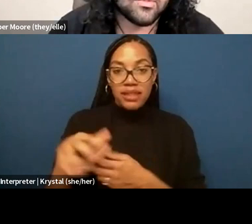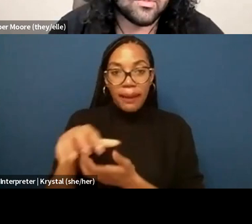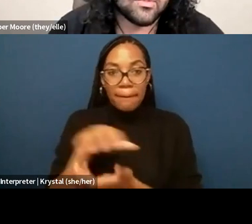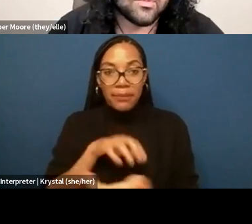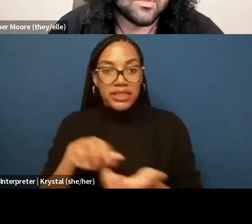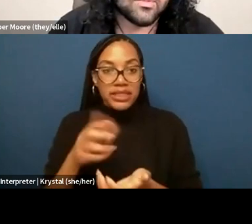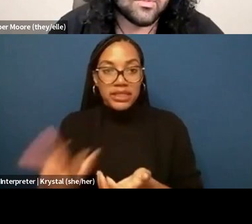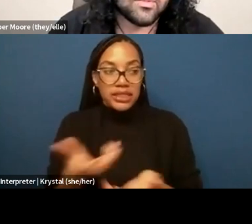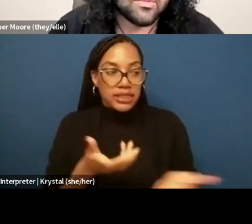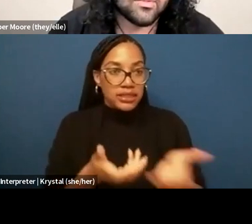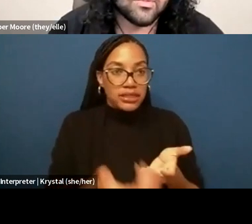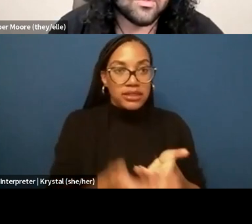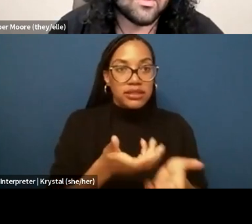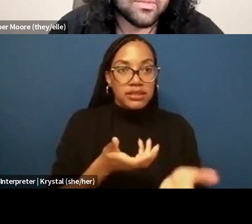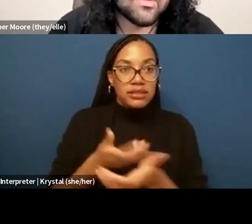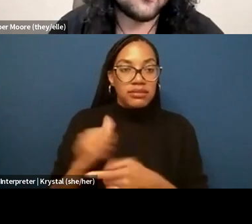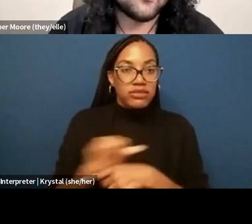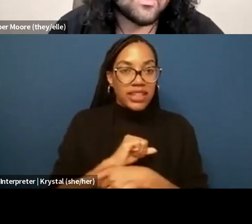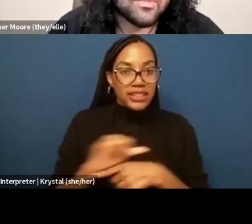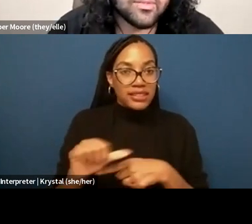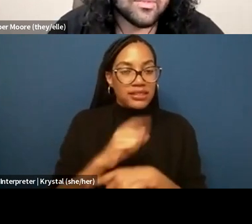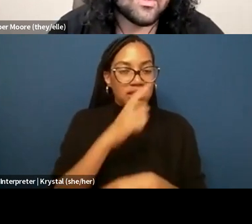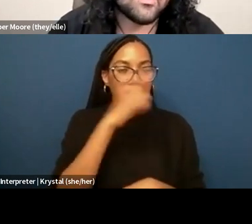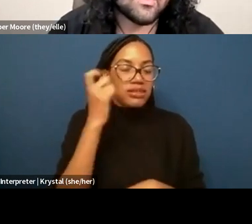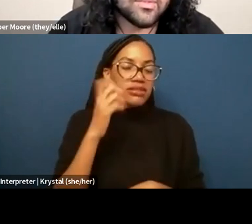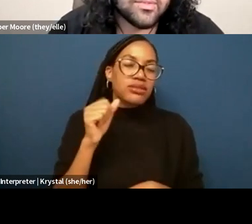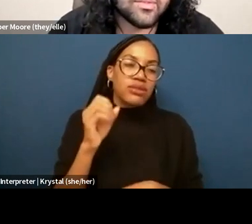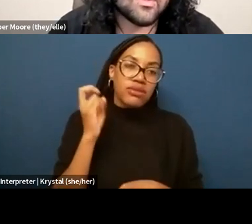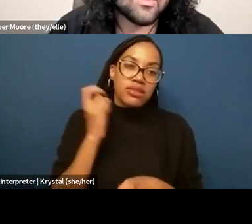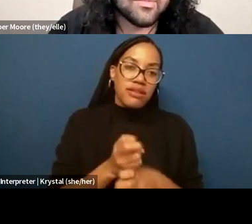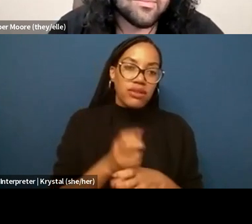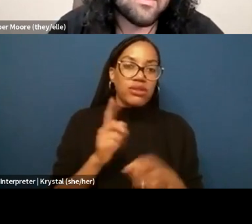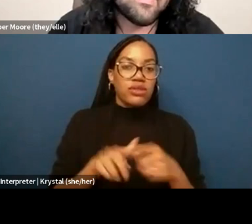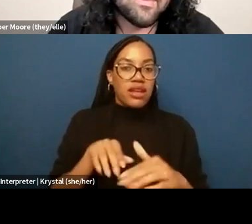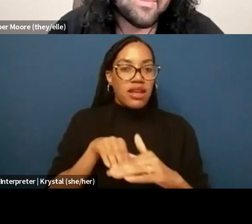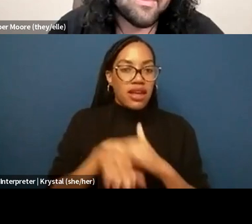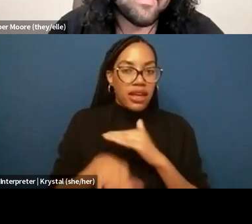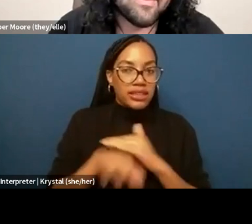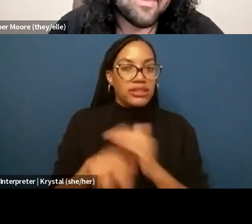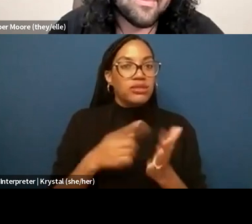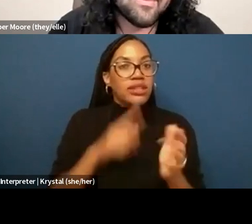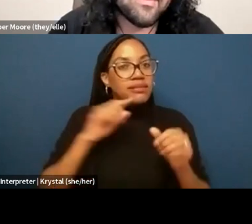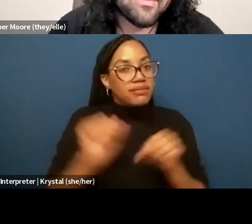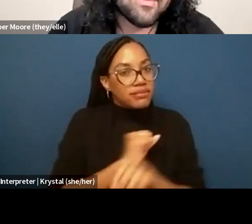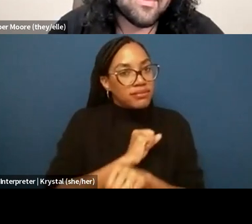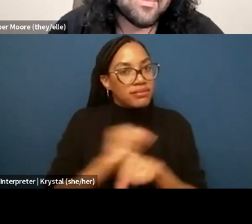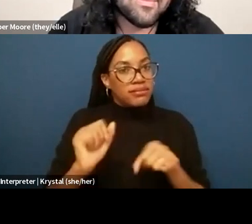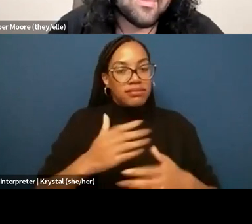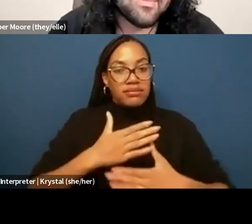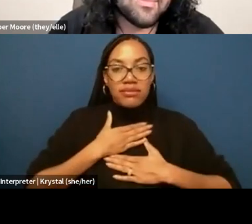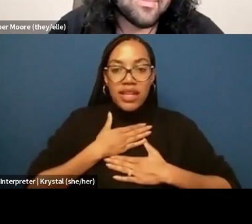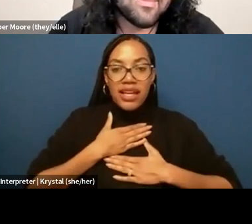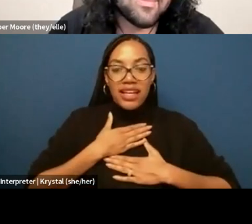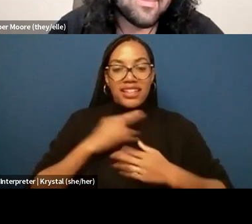practices because it is so difficult to access what truly was my